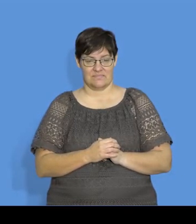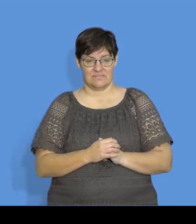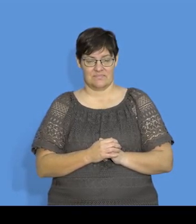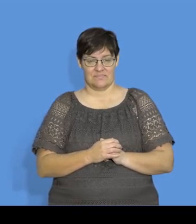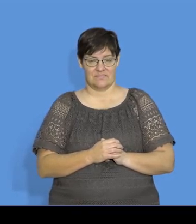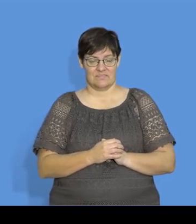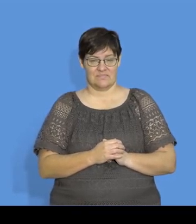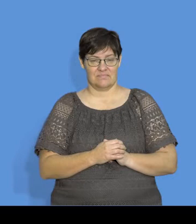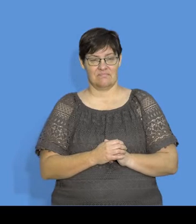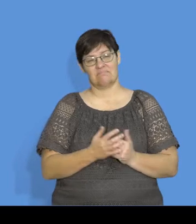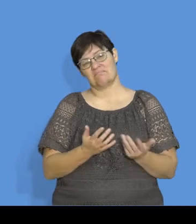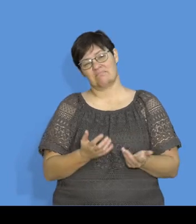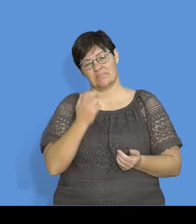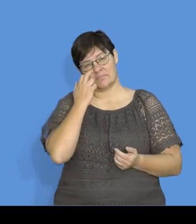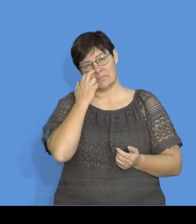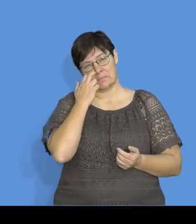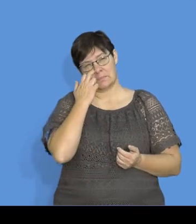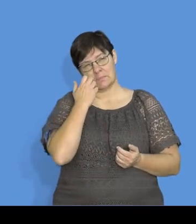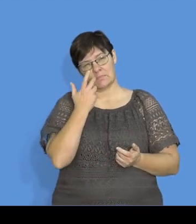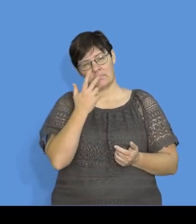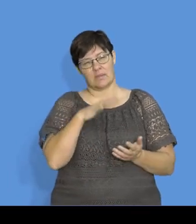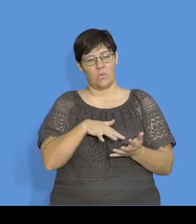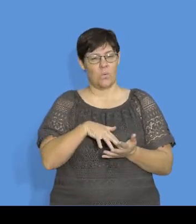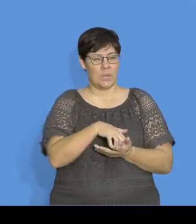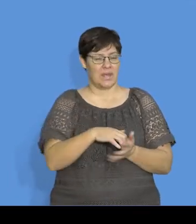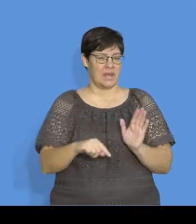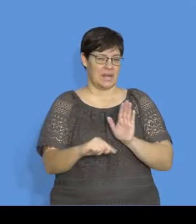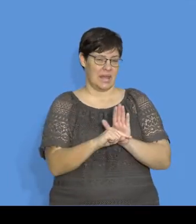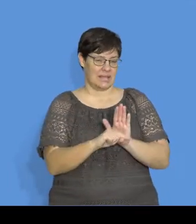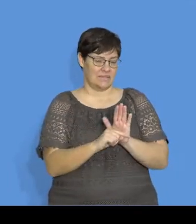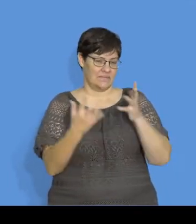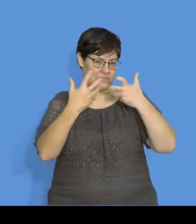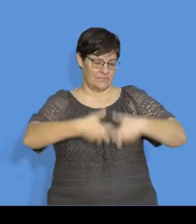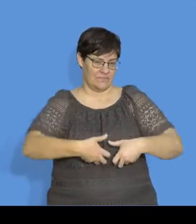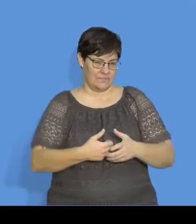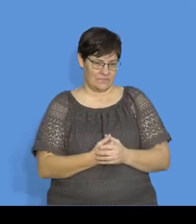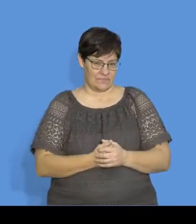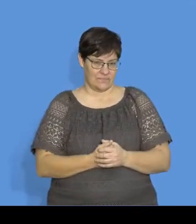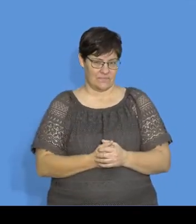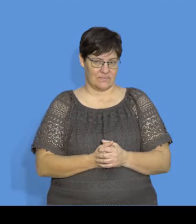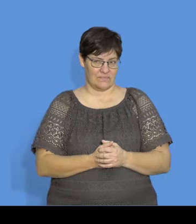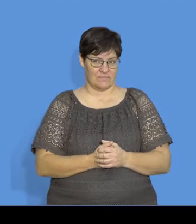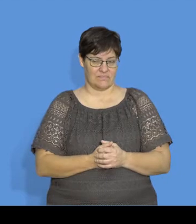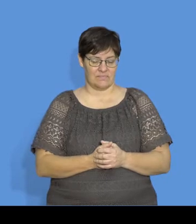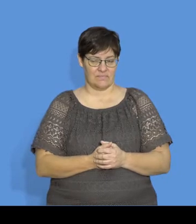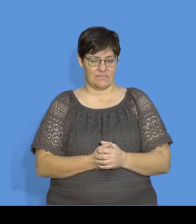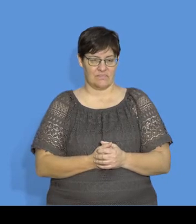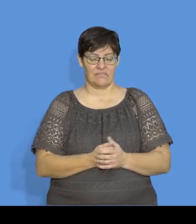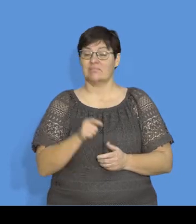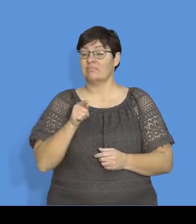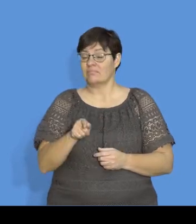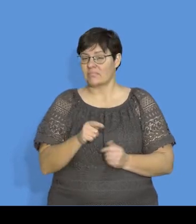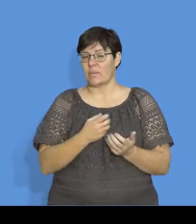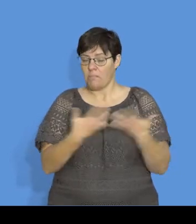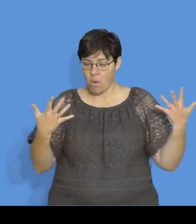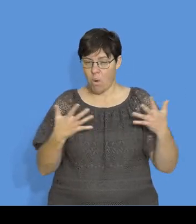So, what about a weak negative correlation? The